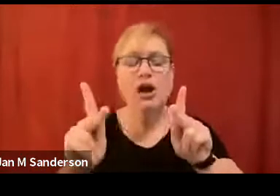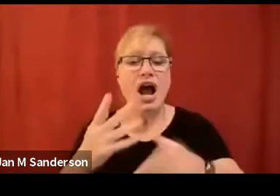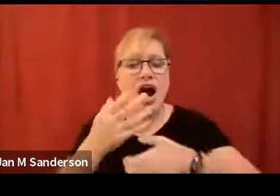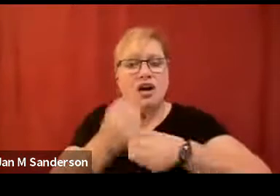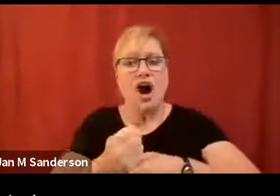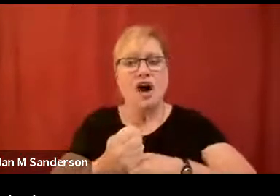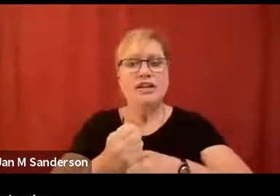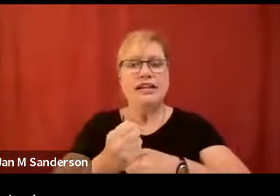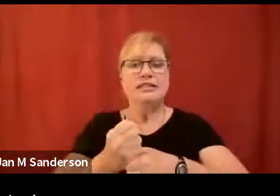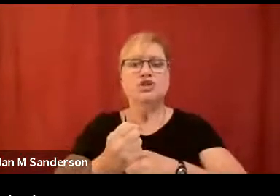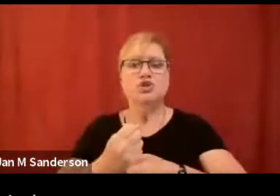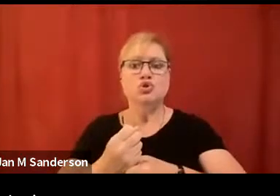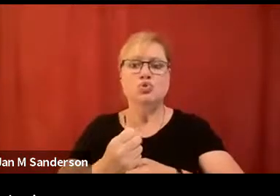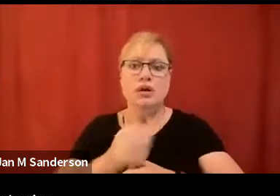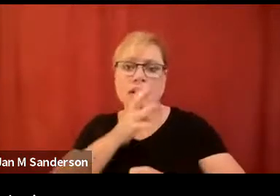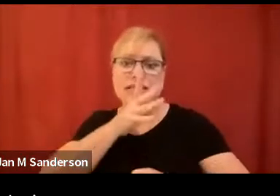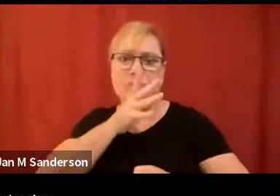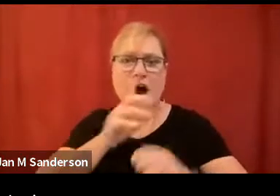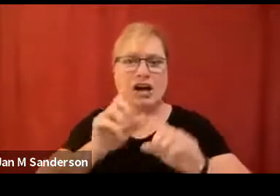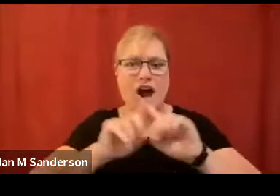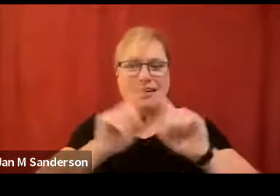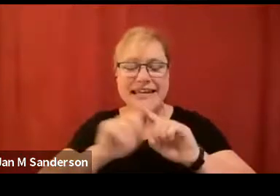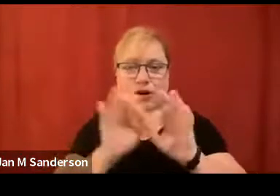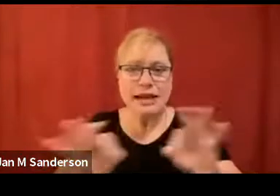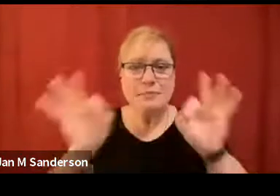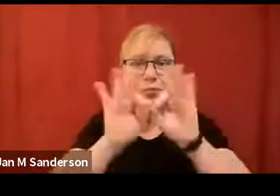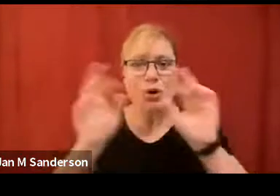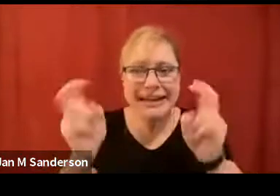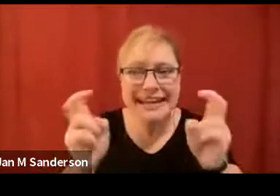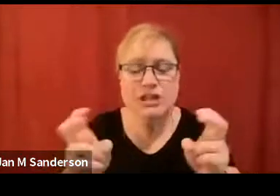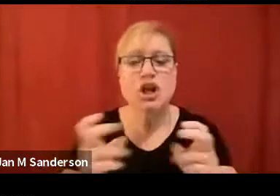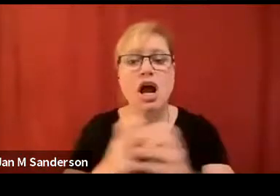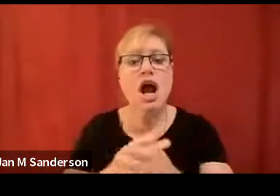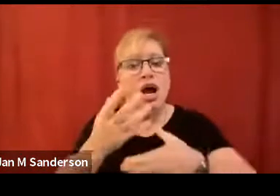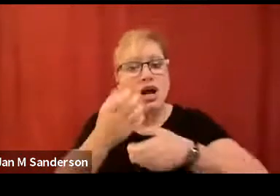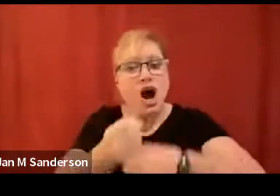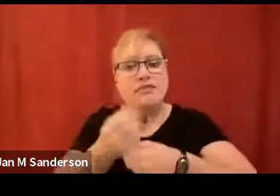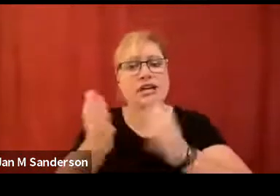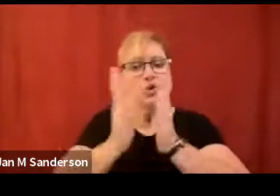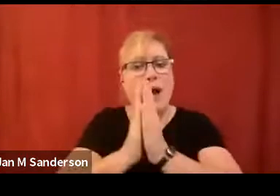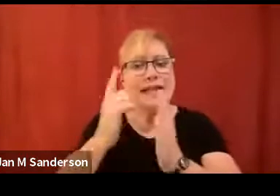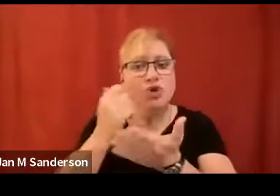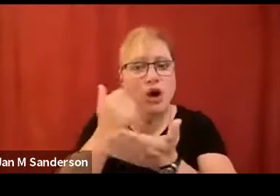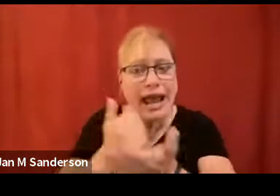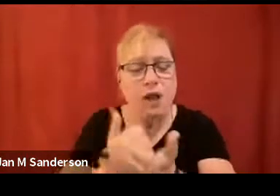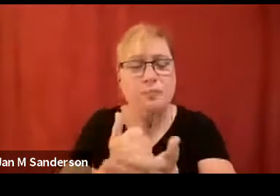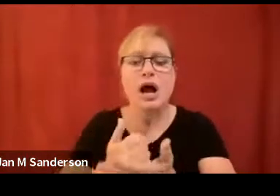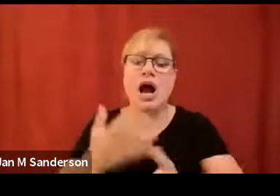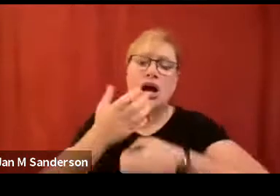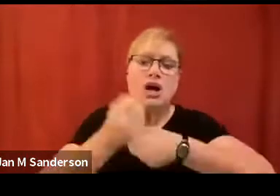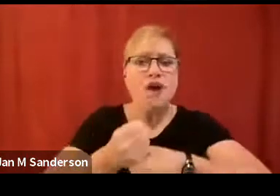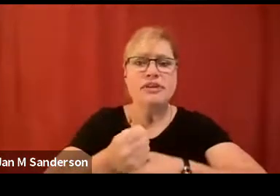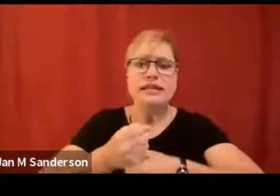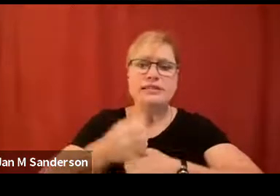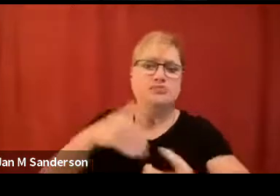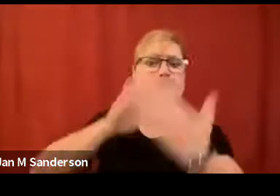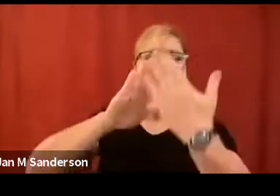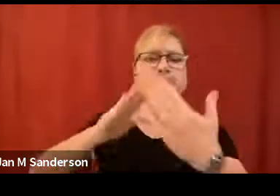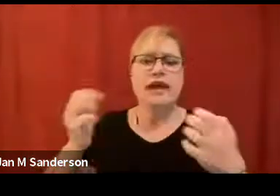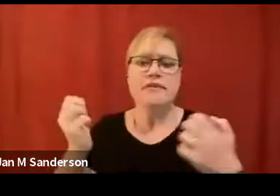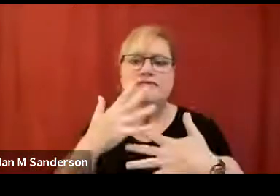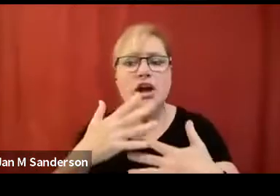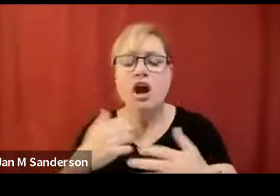issues that matter, confidence to ask for help and accept help, confidence in facing a fear, confidence to see mistakes as